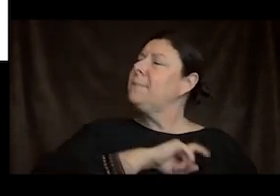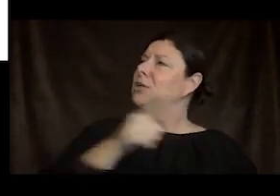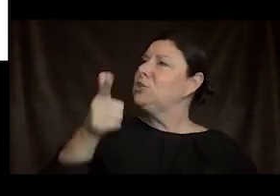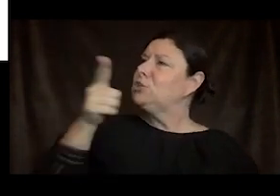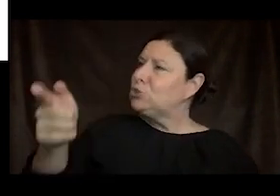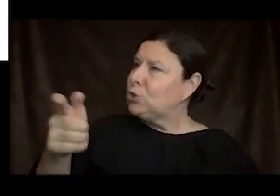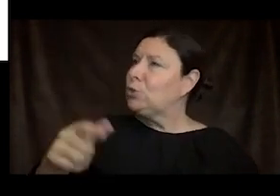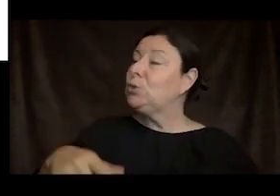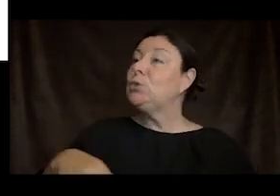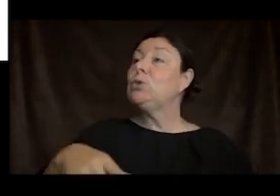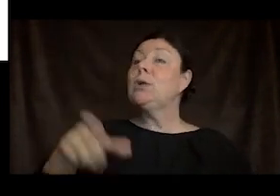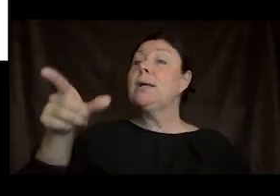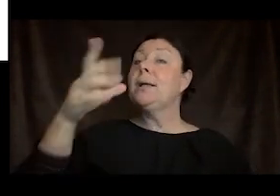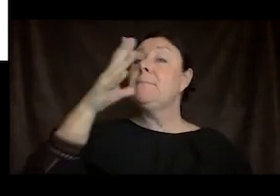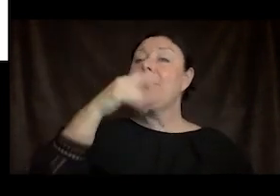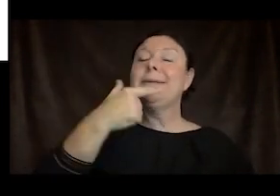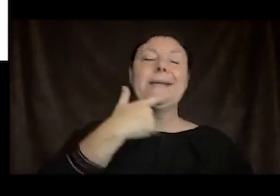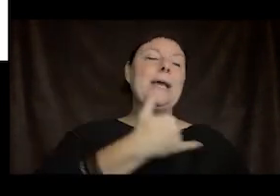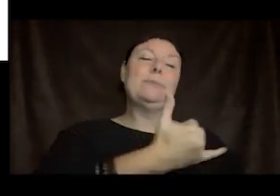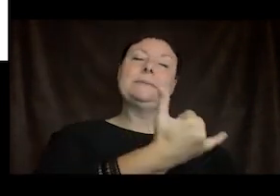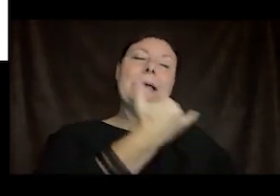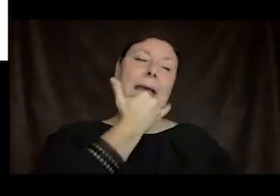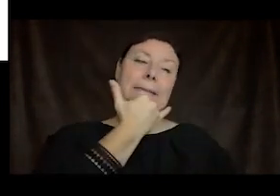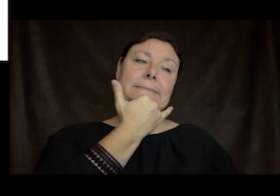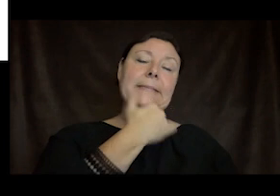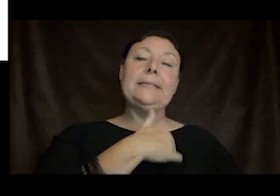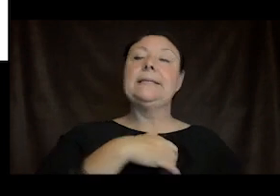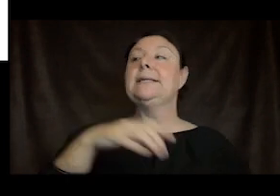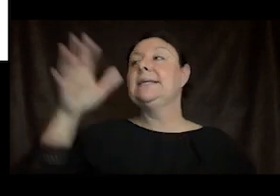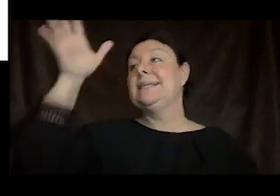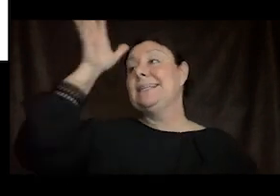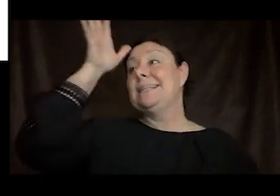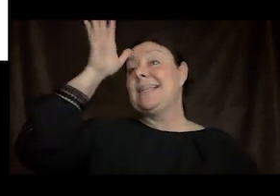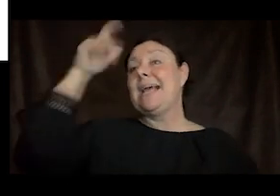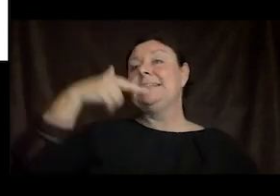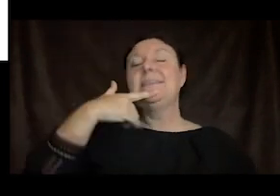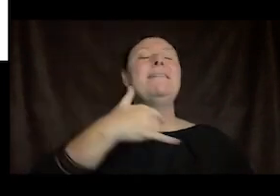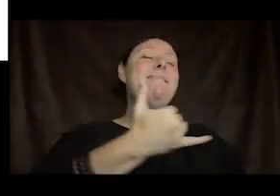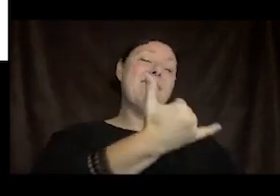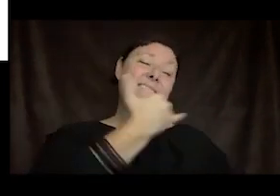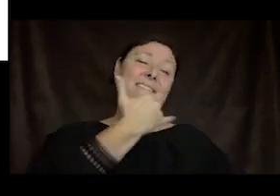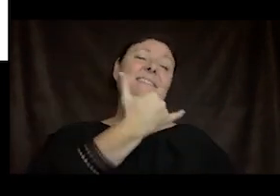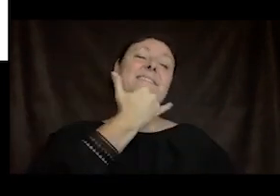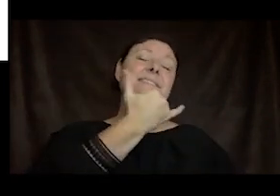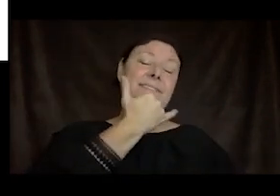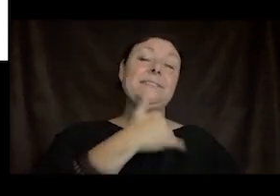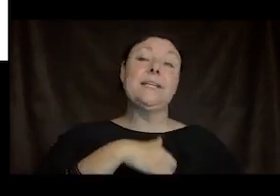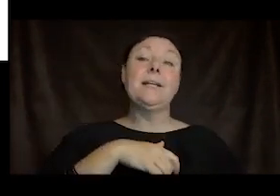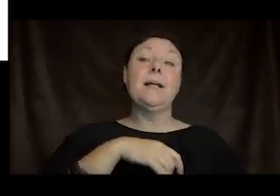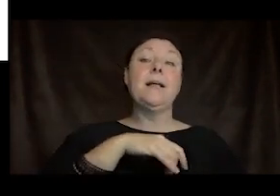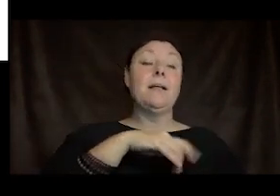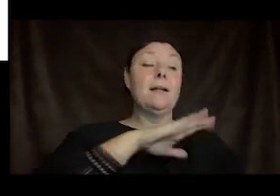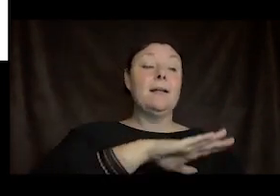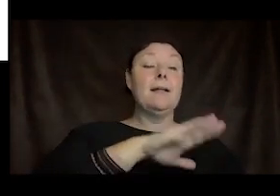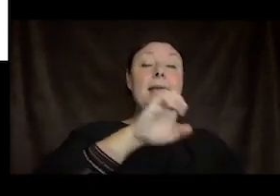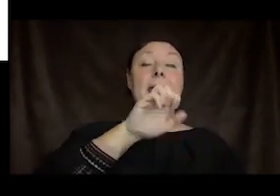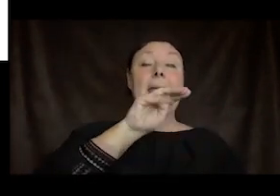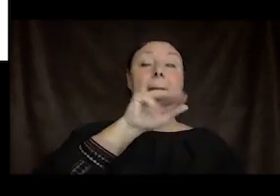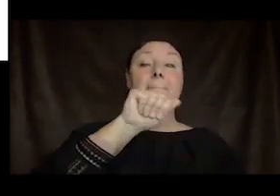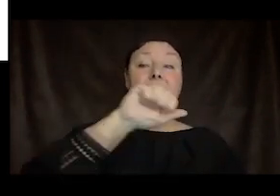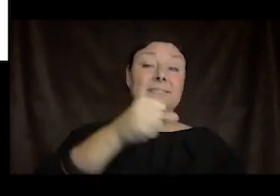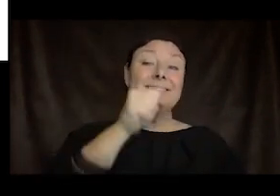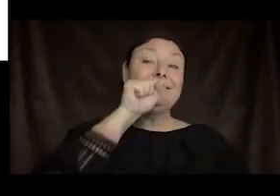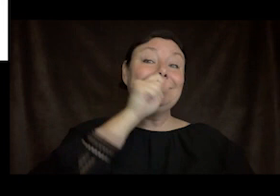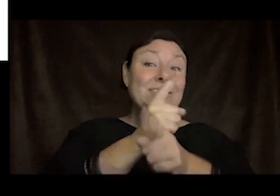was a mistake. And the sister, if you see in the far right-hand corner, says it wasn't a mistake. The cop shot him because he was